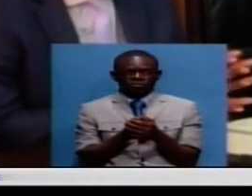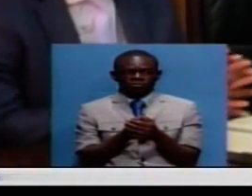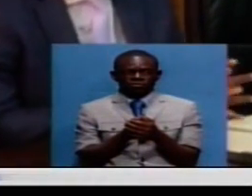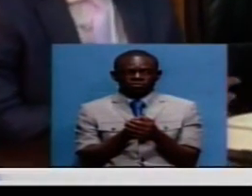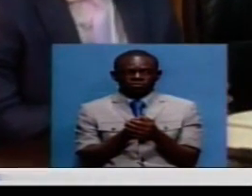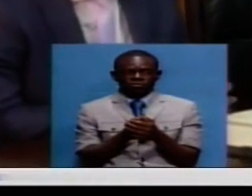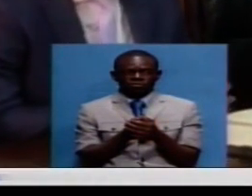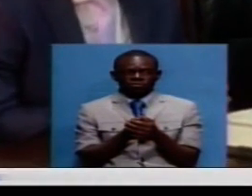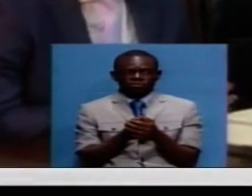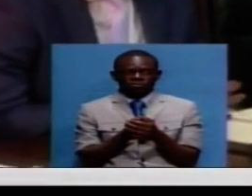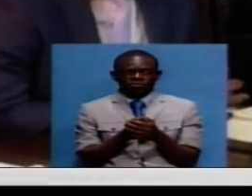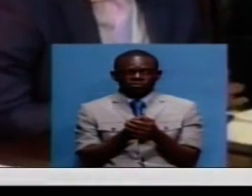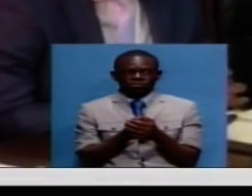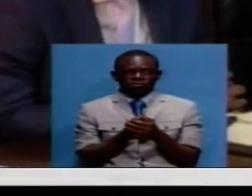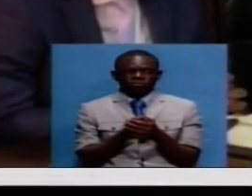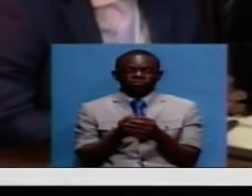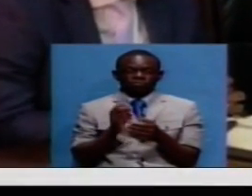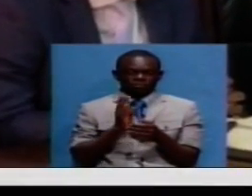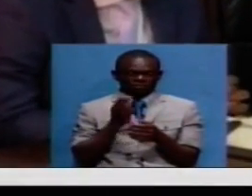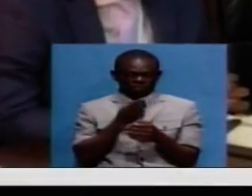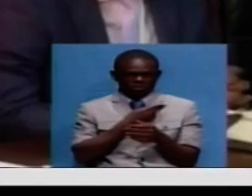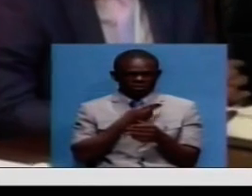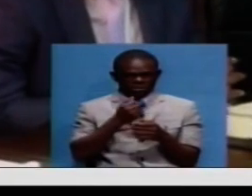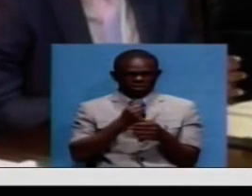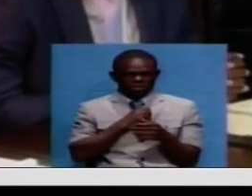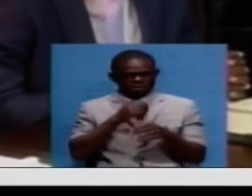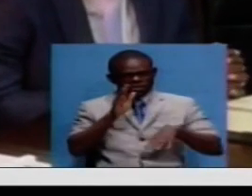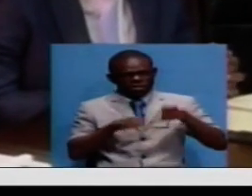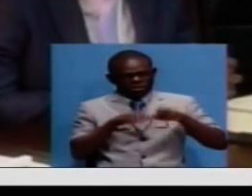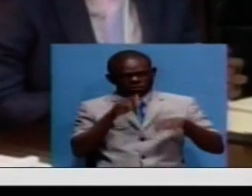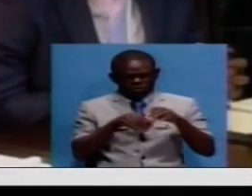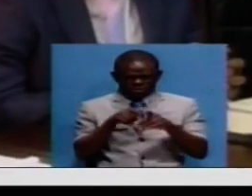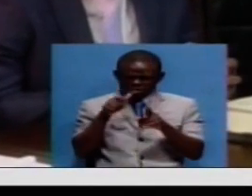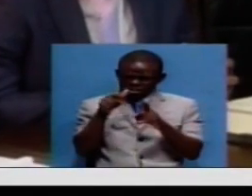feito. Yes. We noticed that a basic